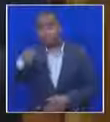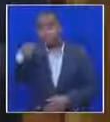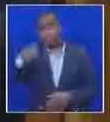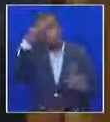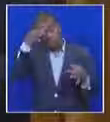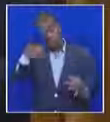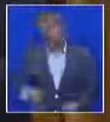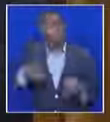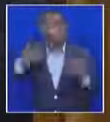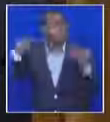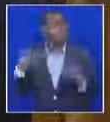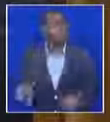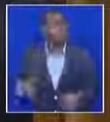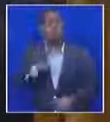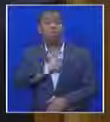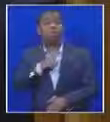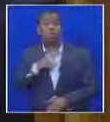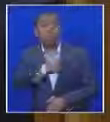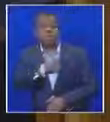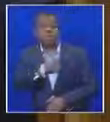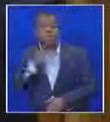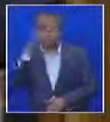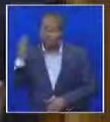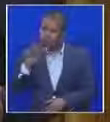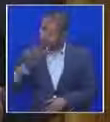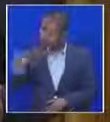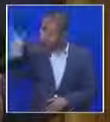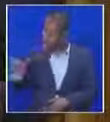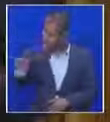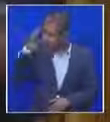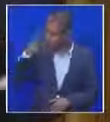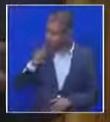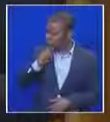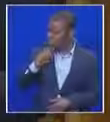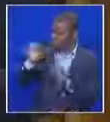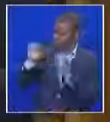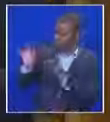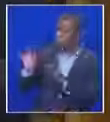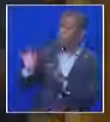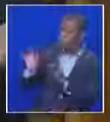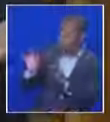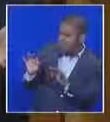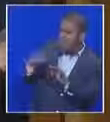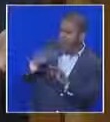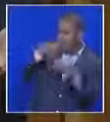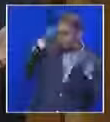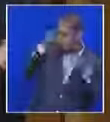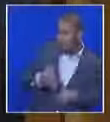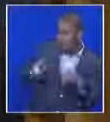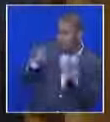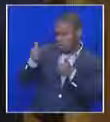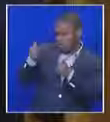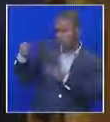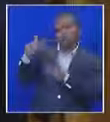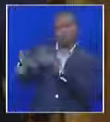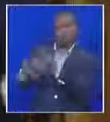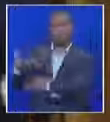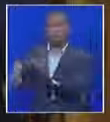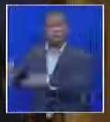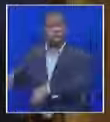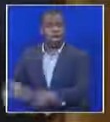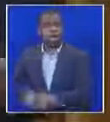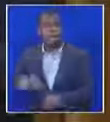decision on the basis of them looking at the board. And they've taken a decision, which means the Cabinet